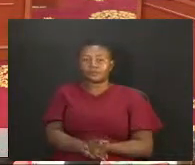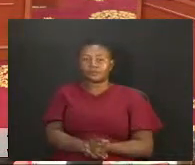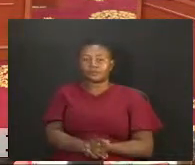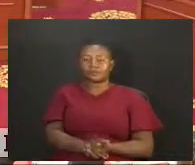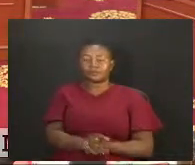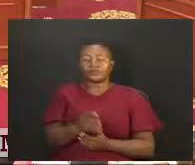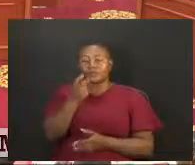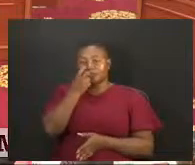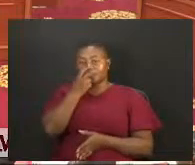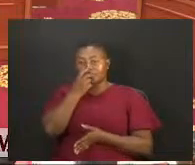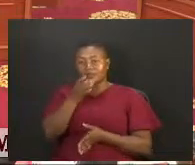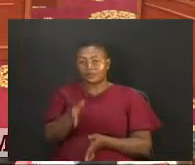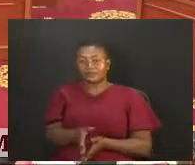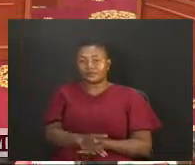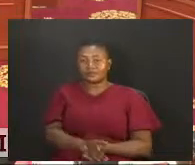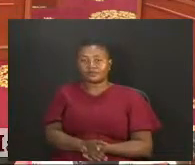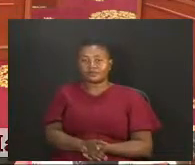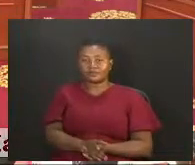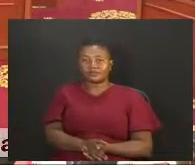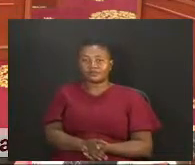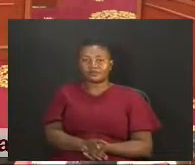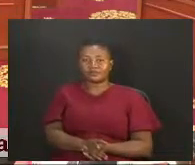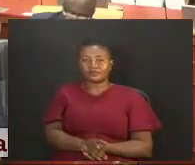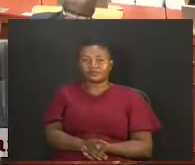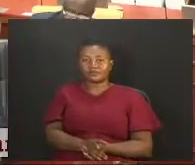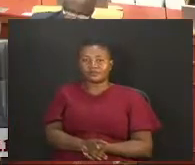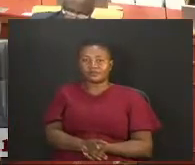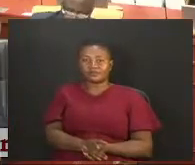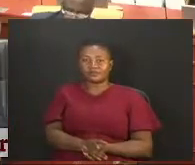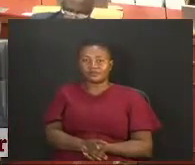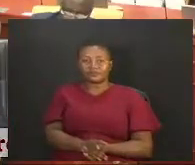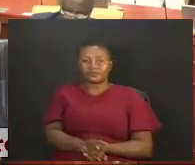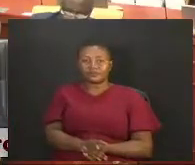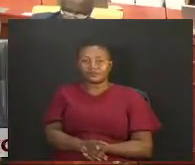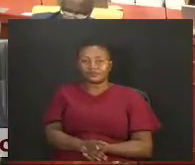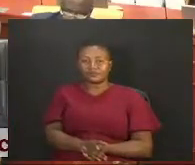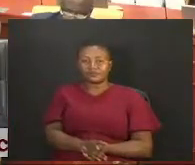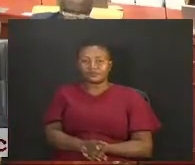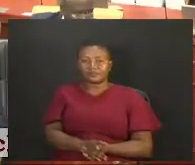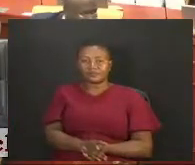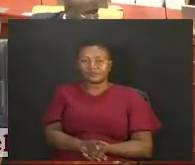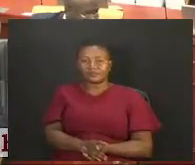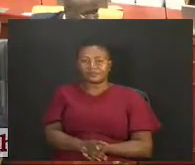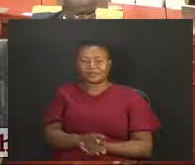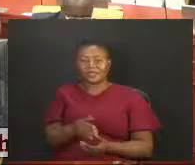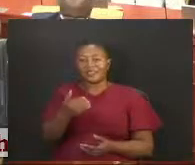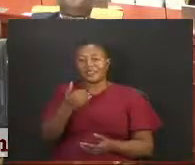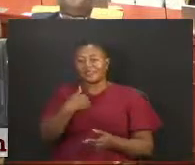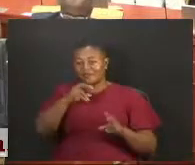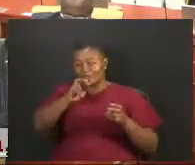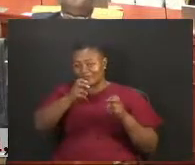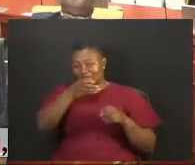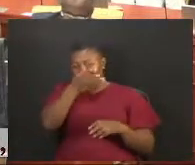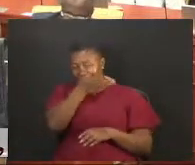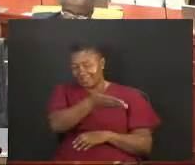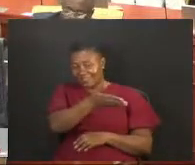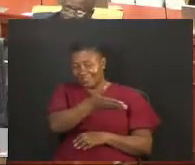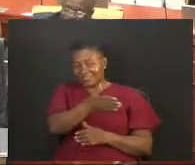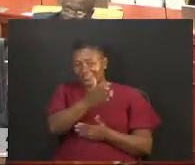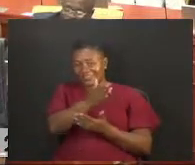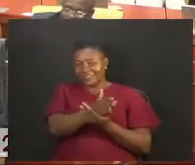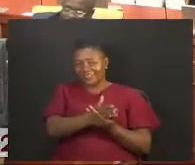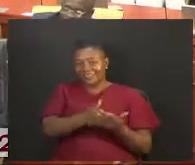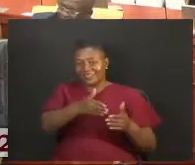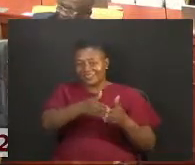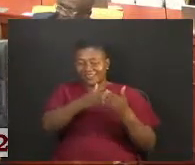Mr. Speaker, there is rebellion on this side of the House because their leader moved the